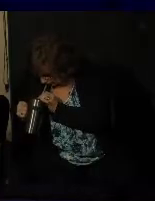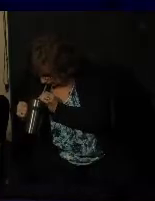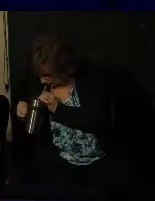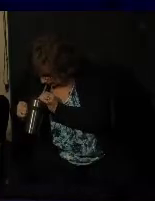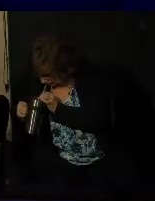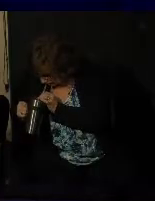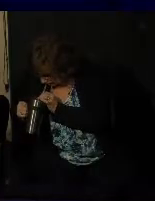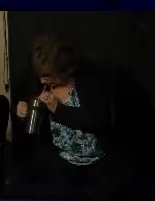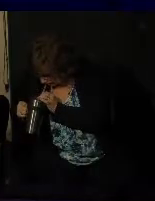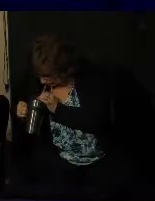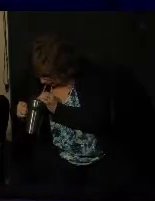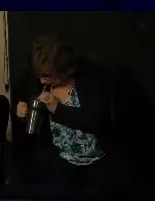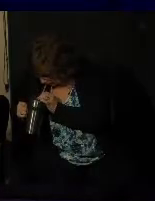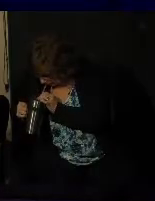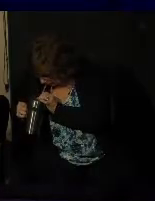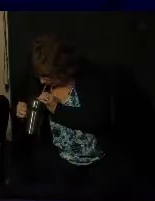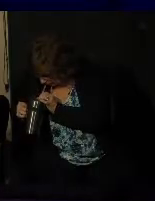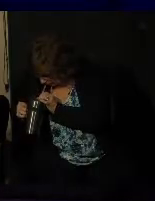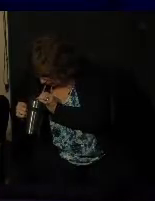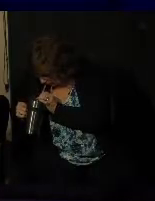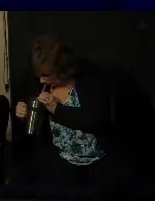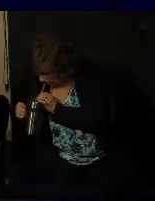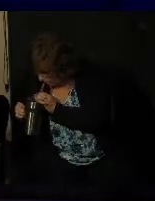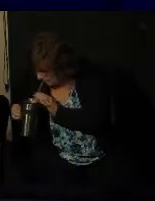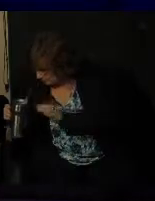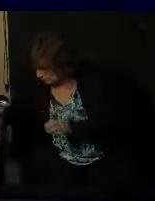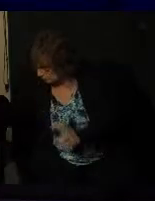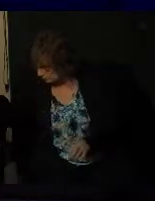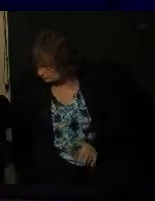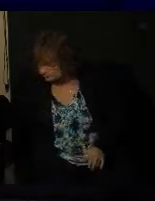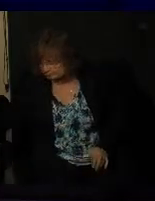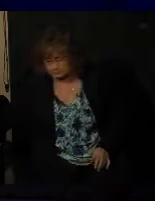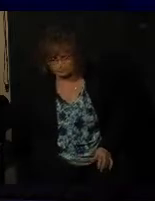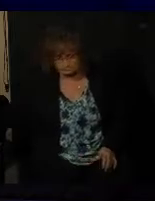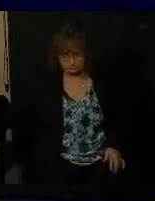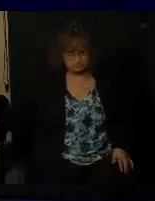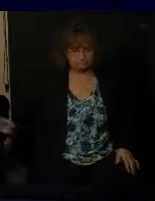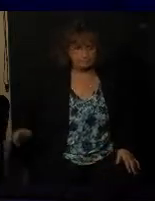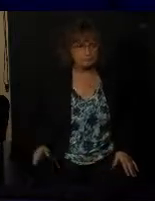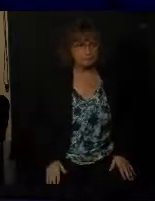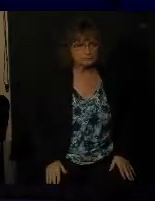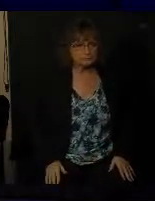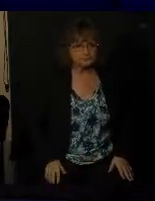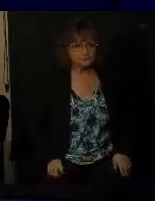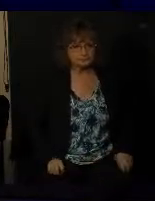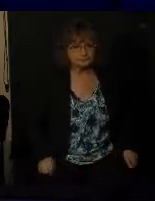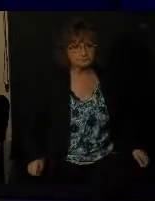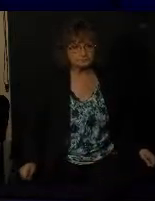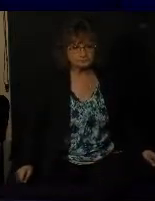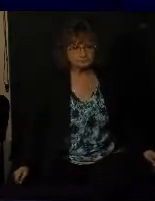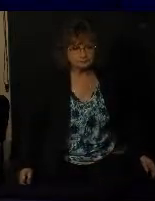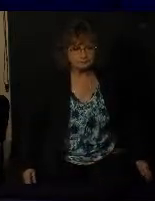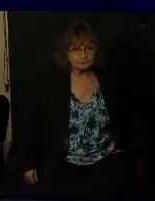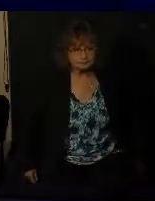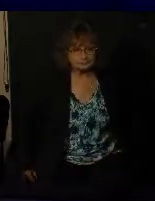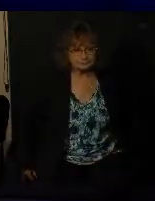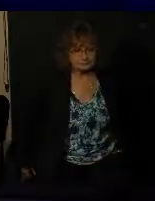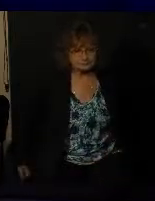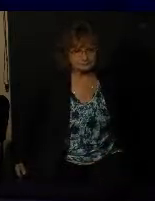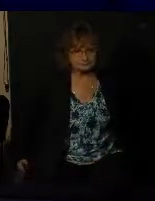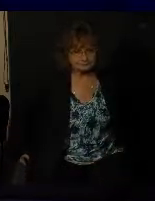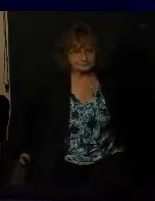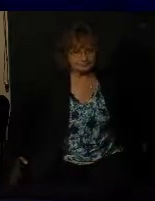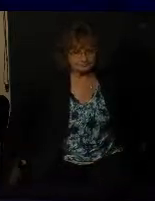"You know what, though, I'm going to remind you after it's over and we're having Dairy Queen watching the ball game tonight back in the hotel room, look, you